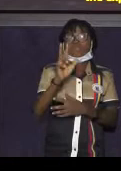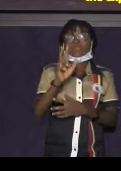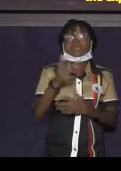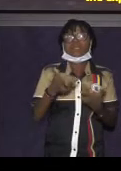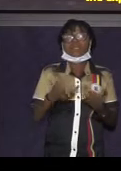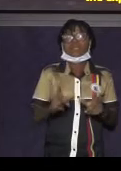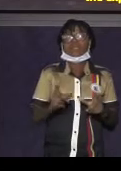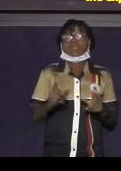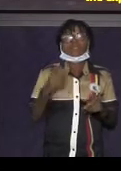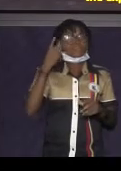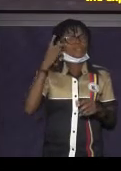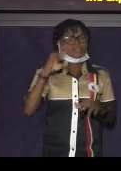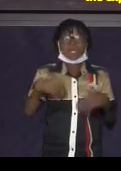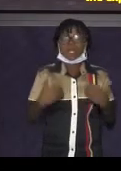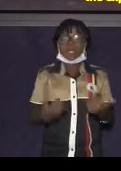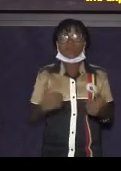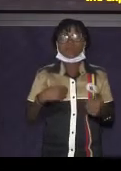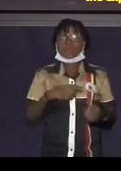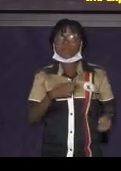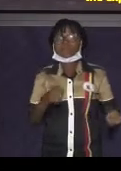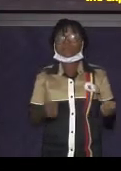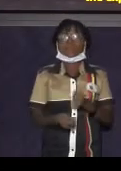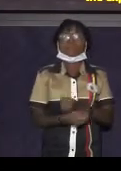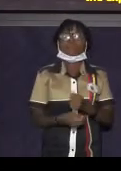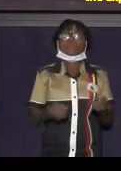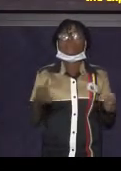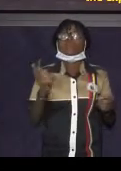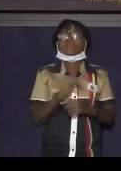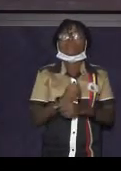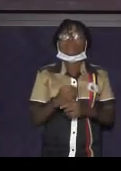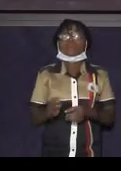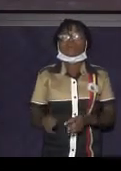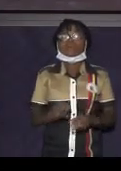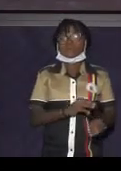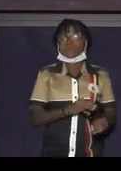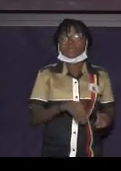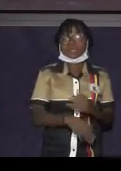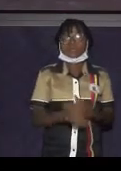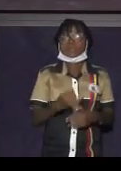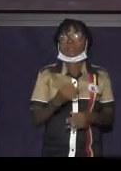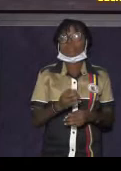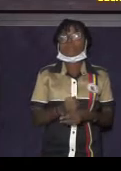see how the substitution will be made. On the next line, I come down, bring down the equality sign.